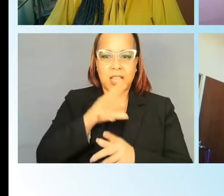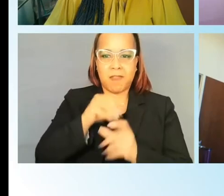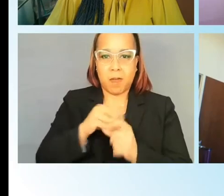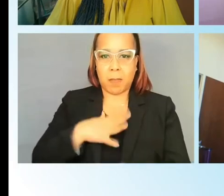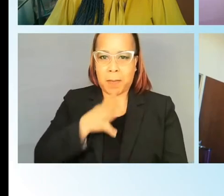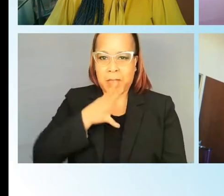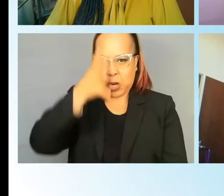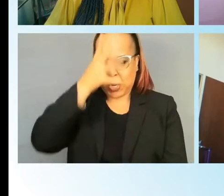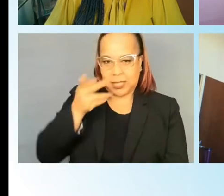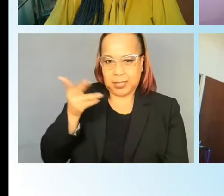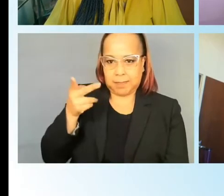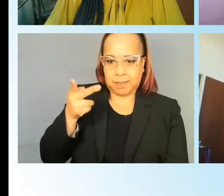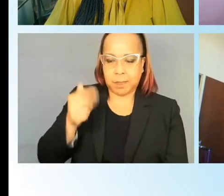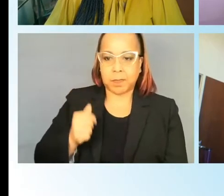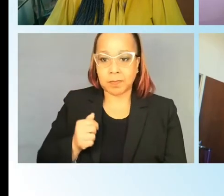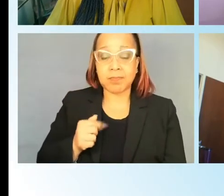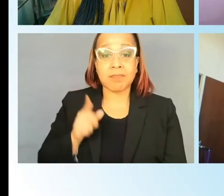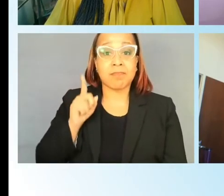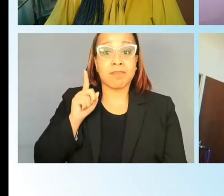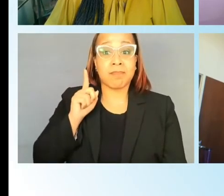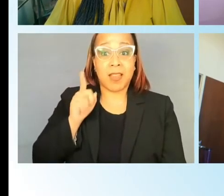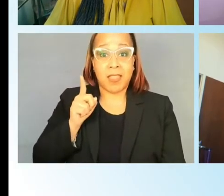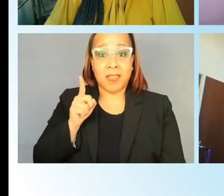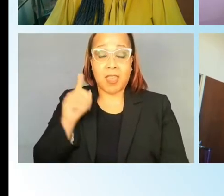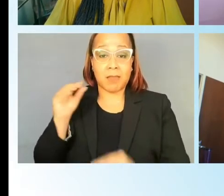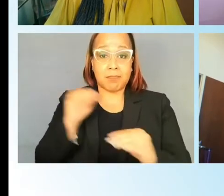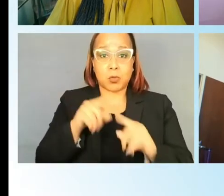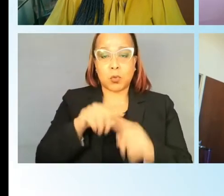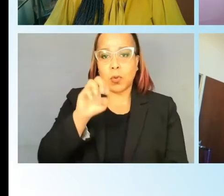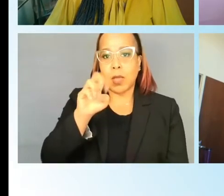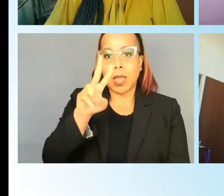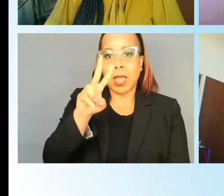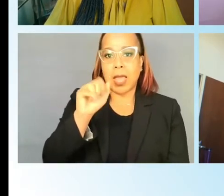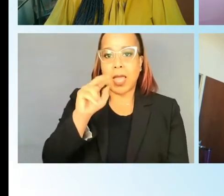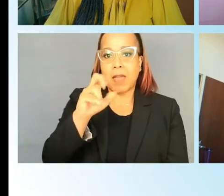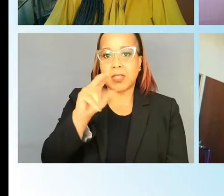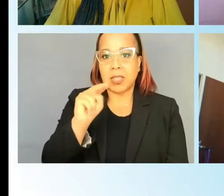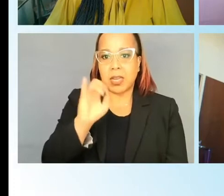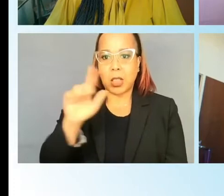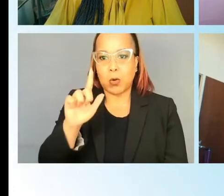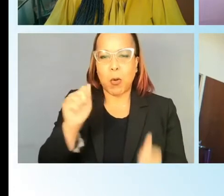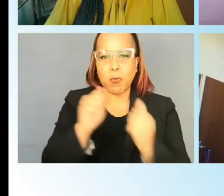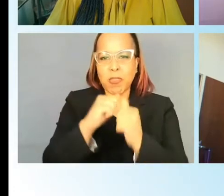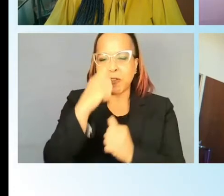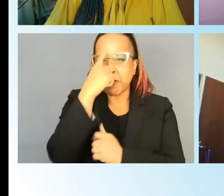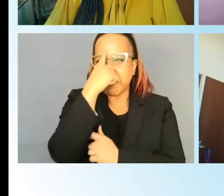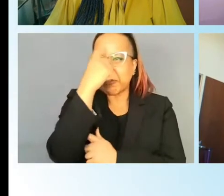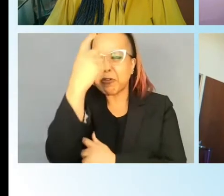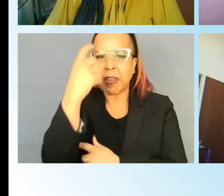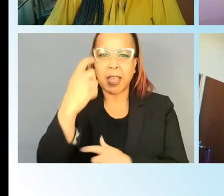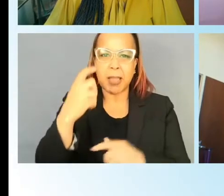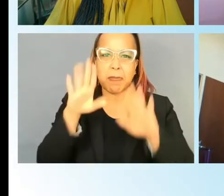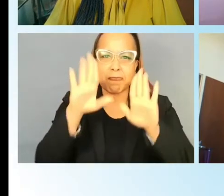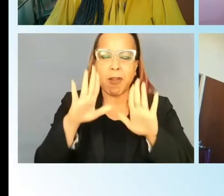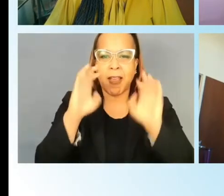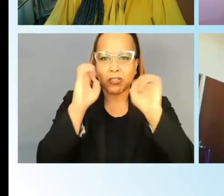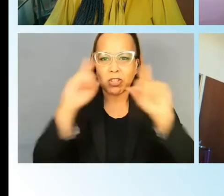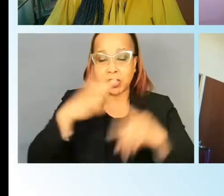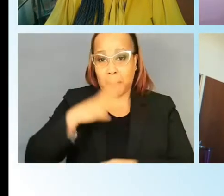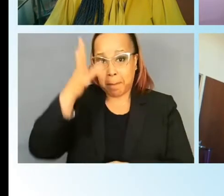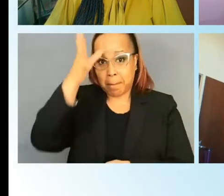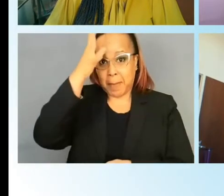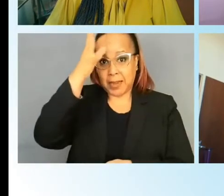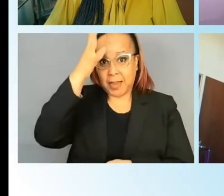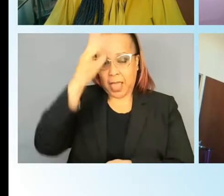who came to Evanston, Illinois with a big dream and great education. And my dad was an Air Force